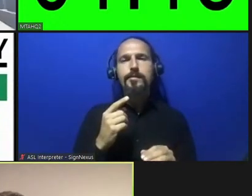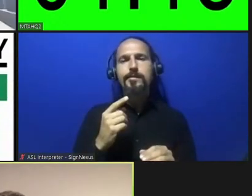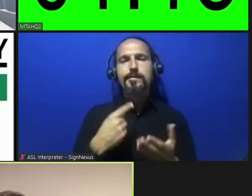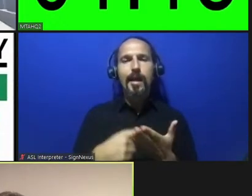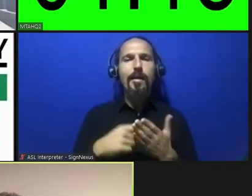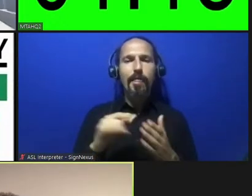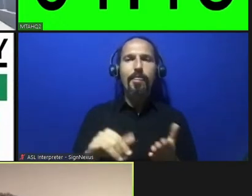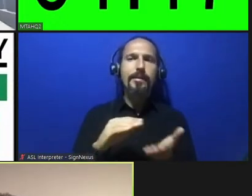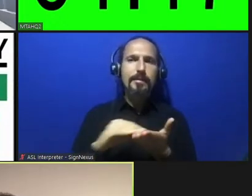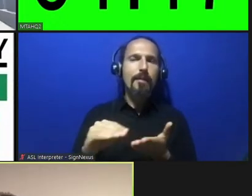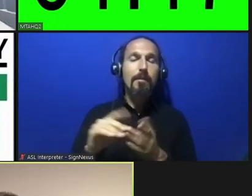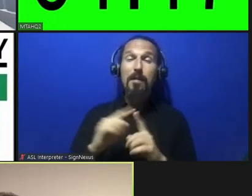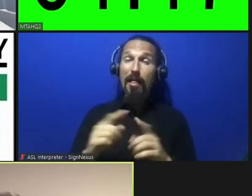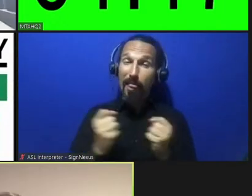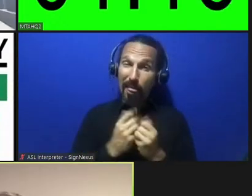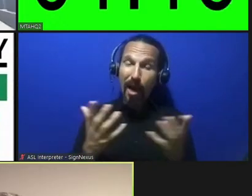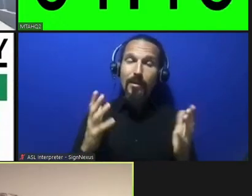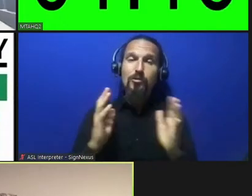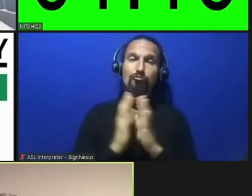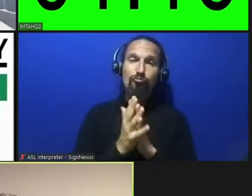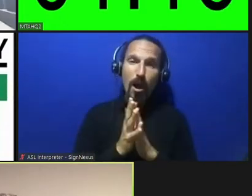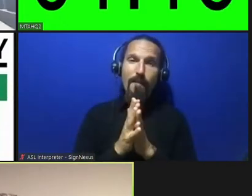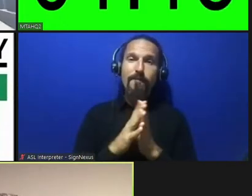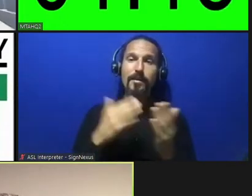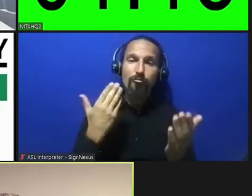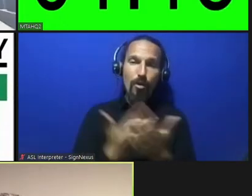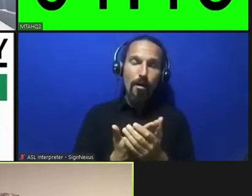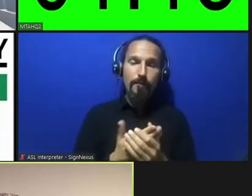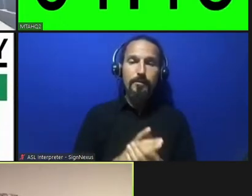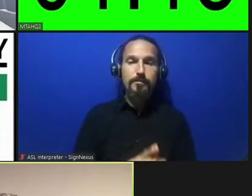but this is a lot of traffic that is coming in